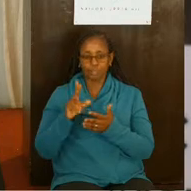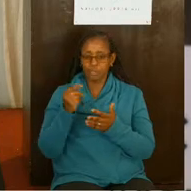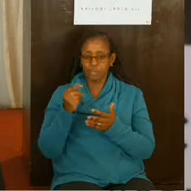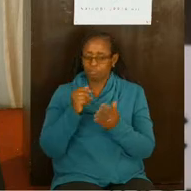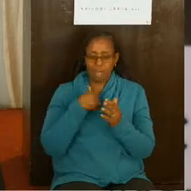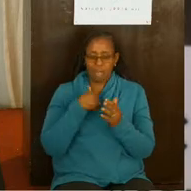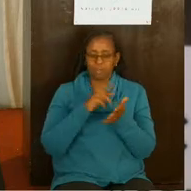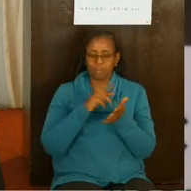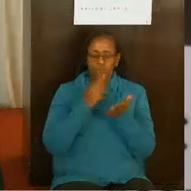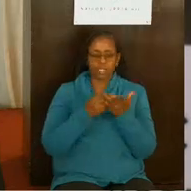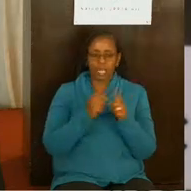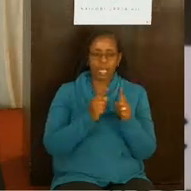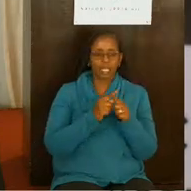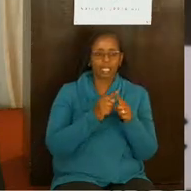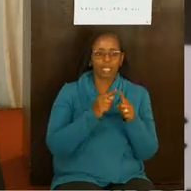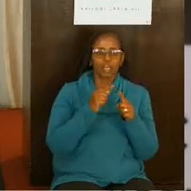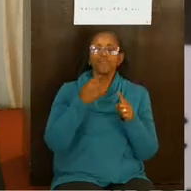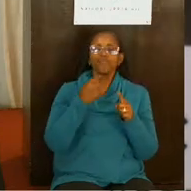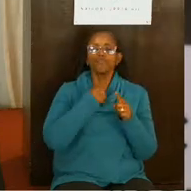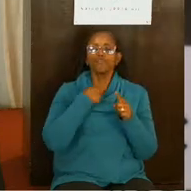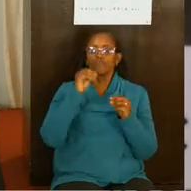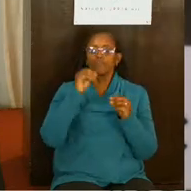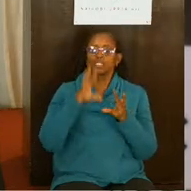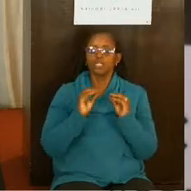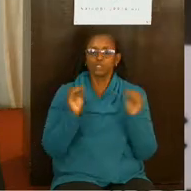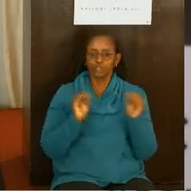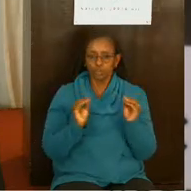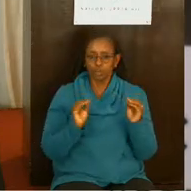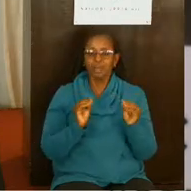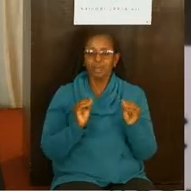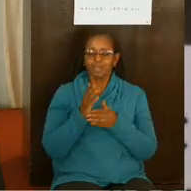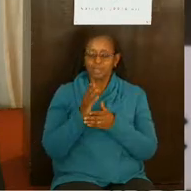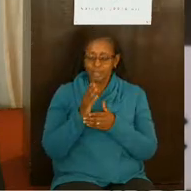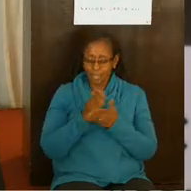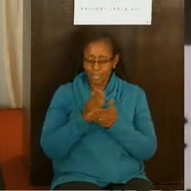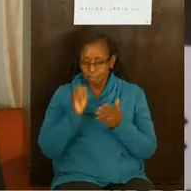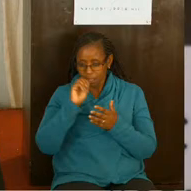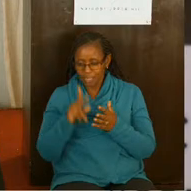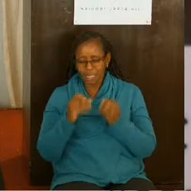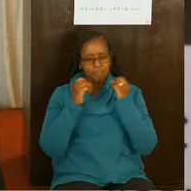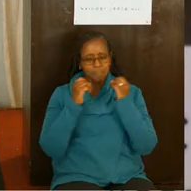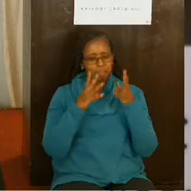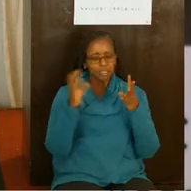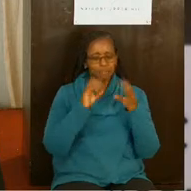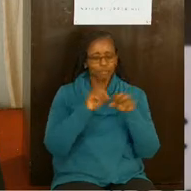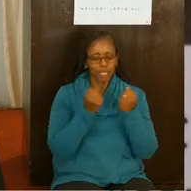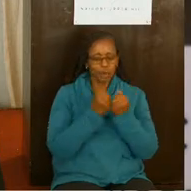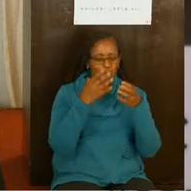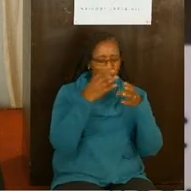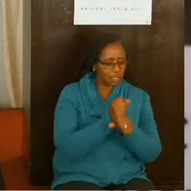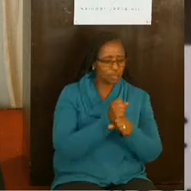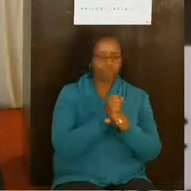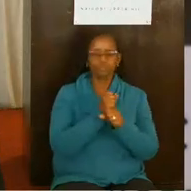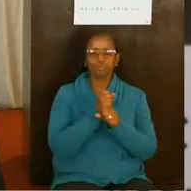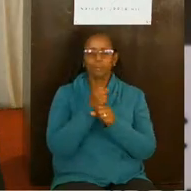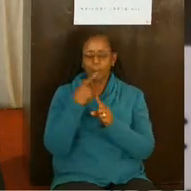and others but some teachers many Civil Society organizations and individuals and we